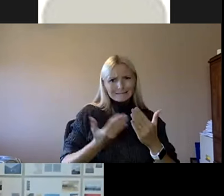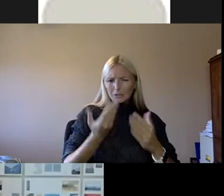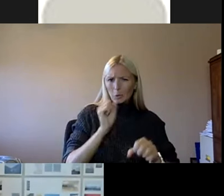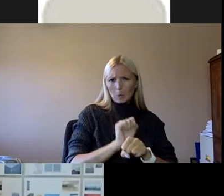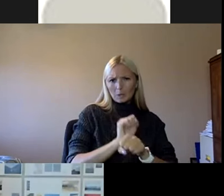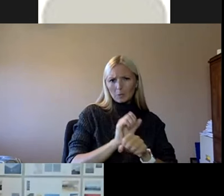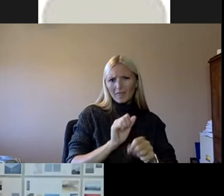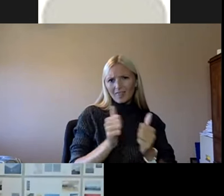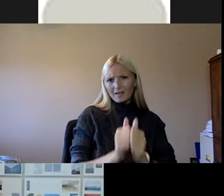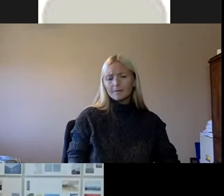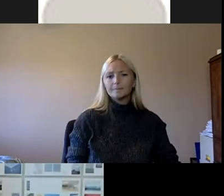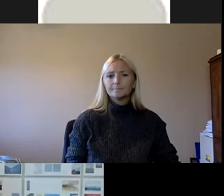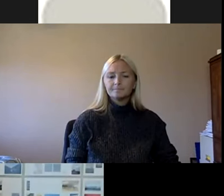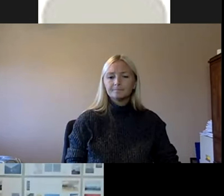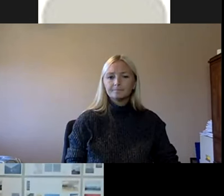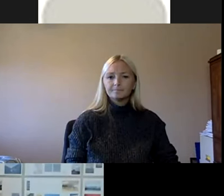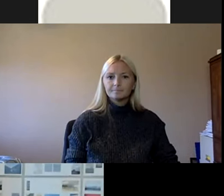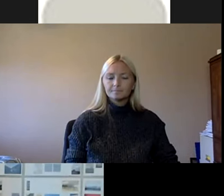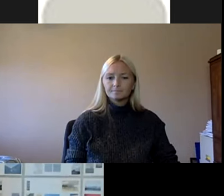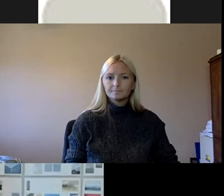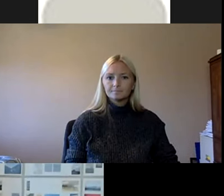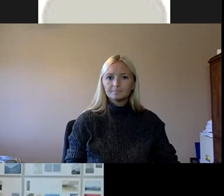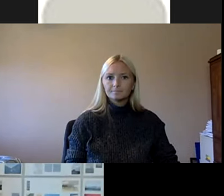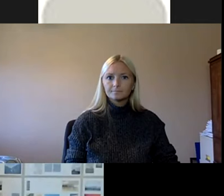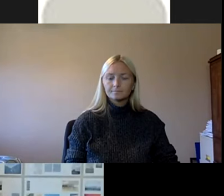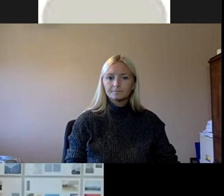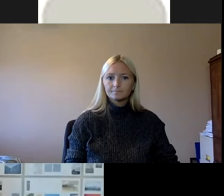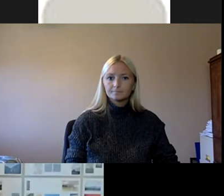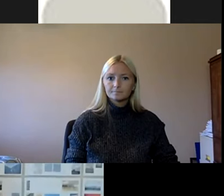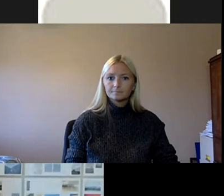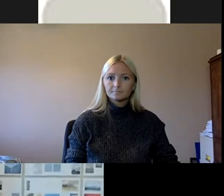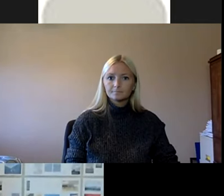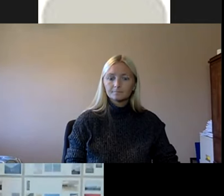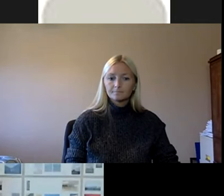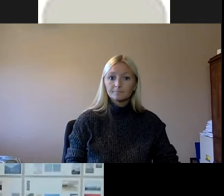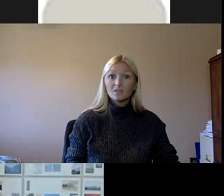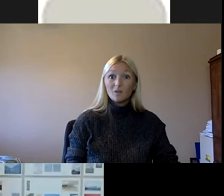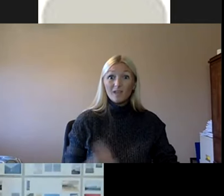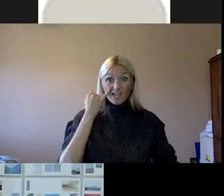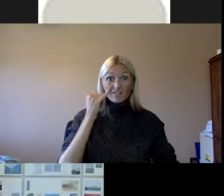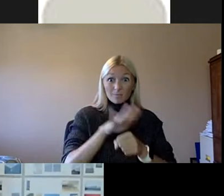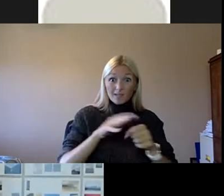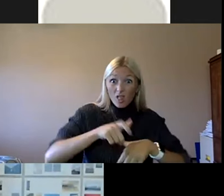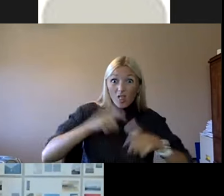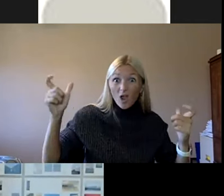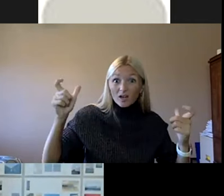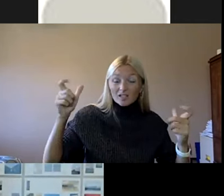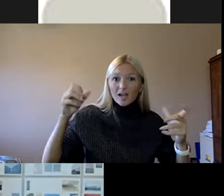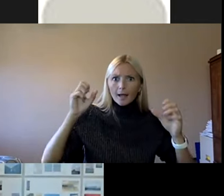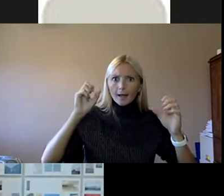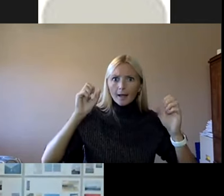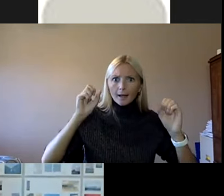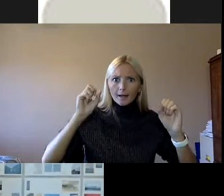permanent presence in a large space where you can do different things. It's always on standby for different